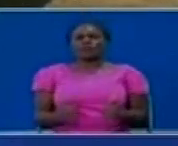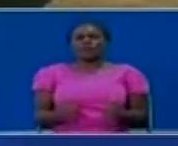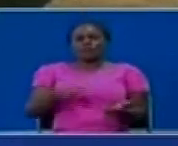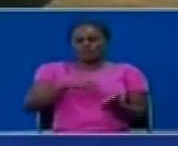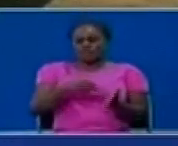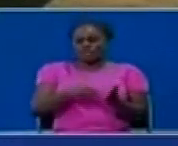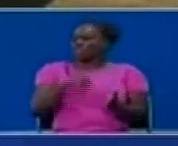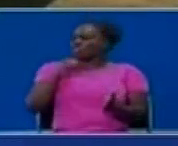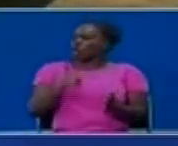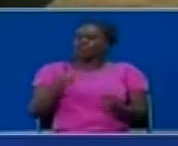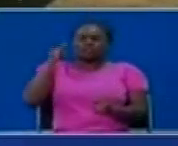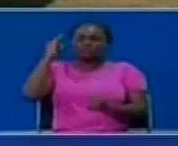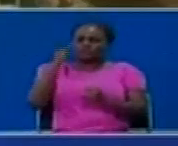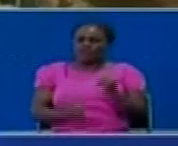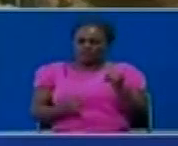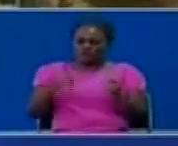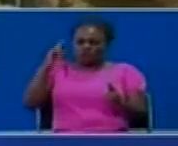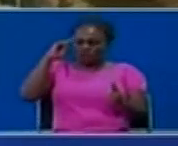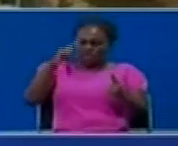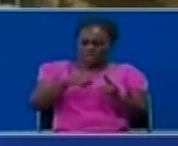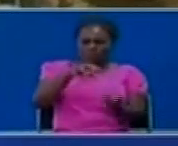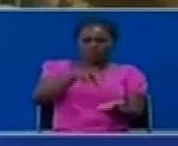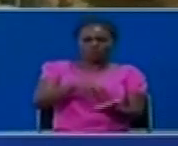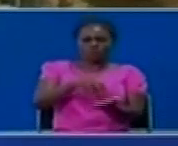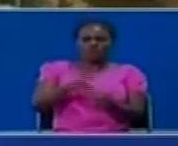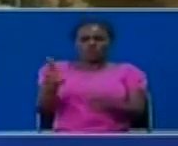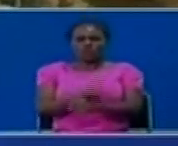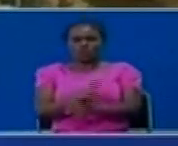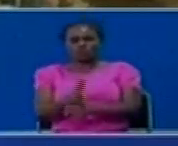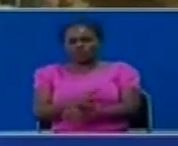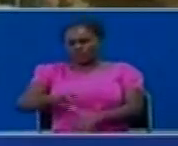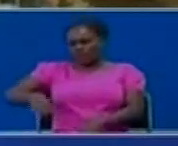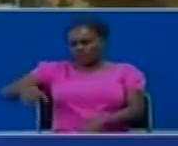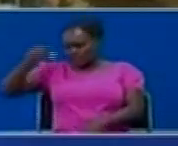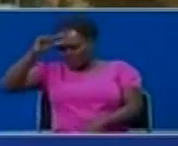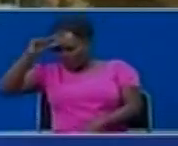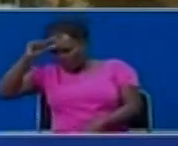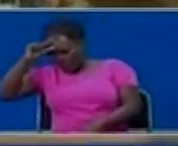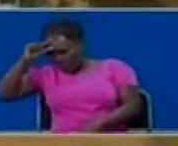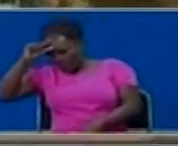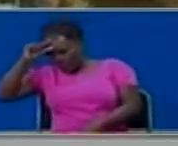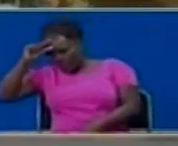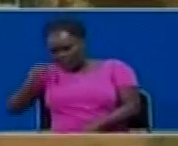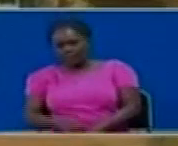therefore not the final objective position on spending by the county government.